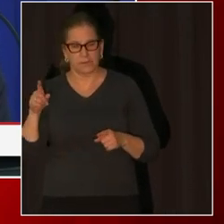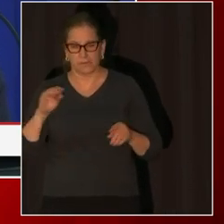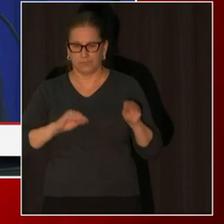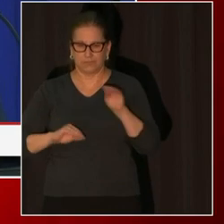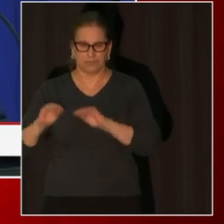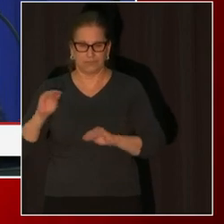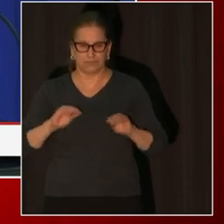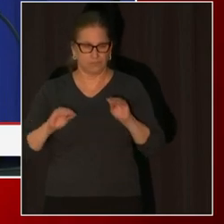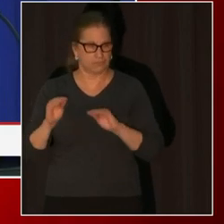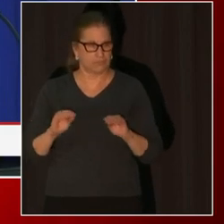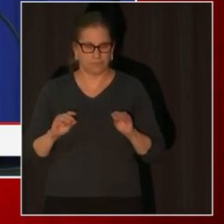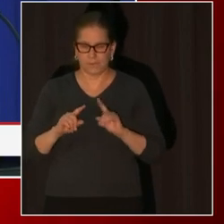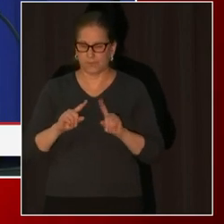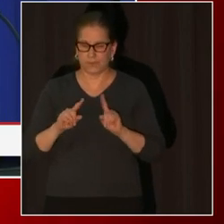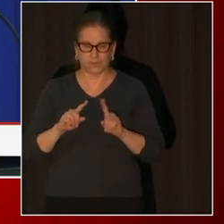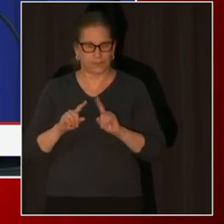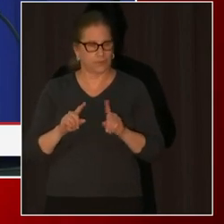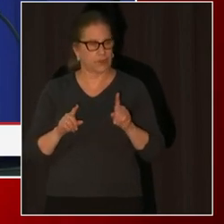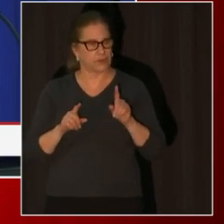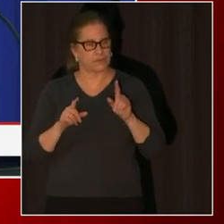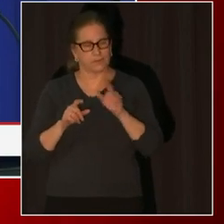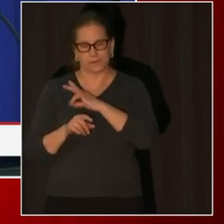the system.